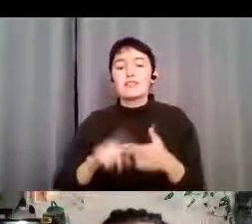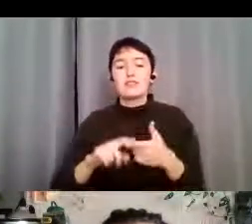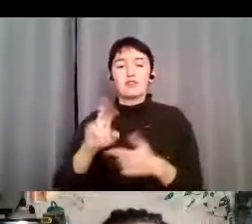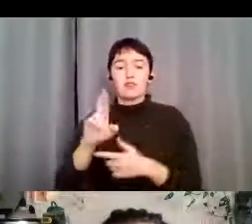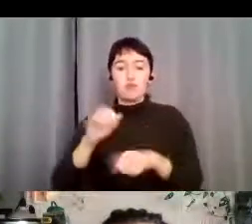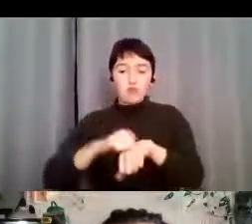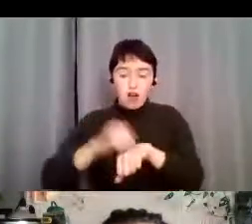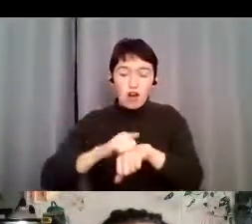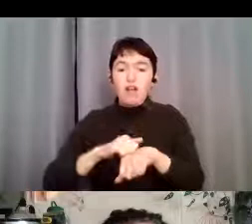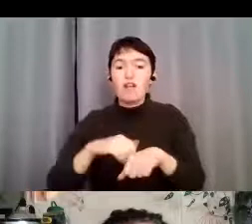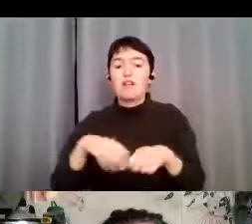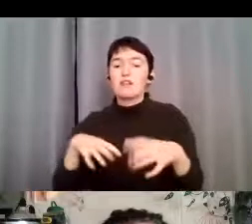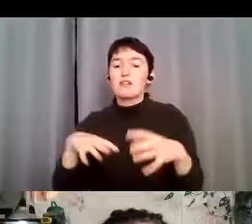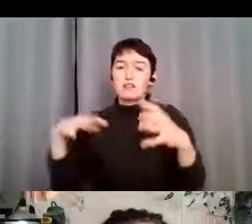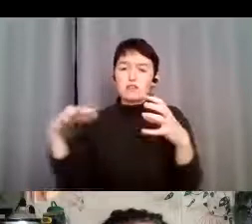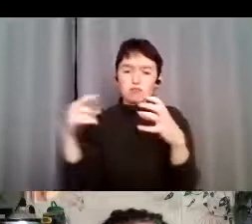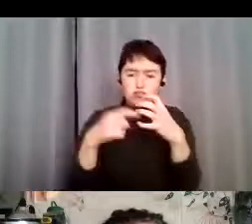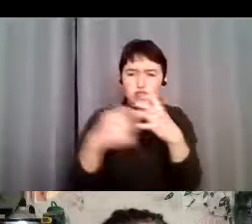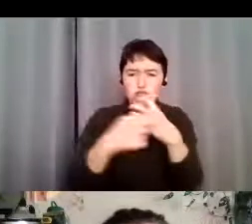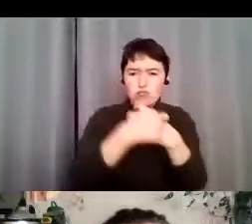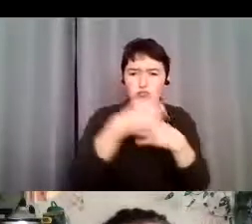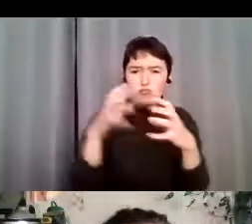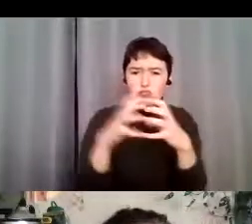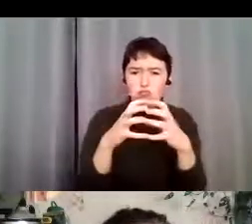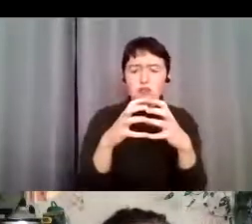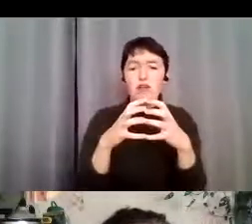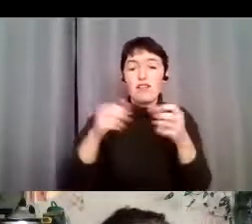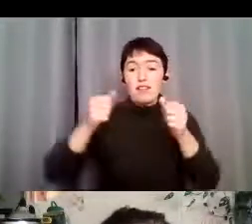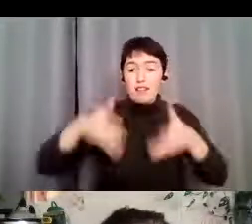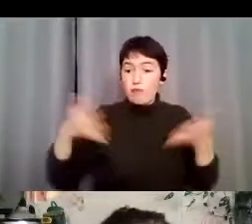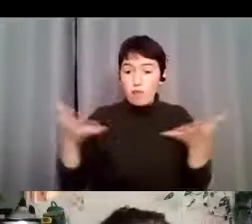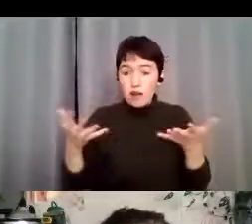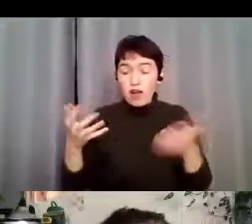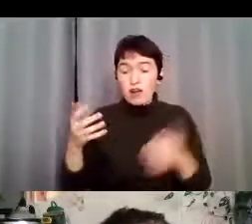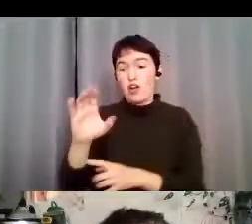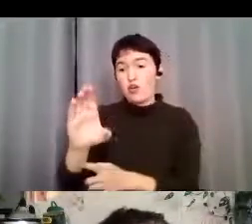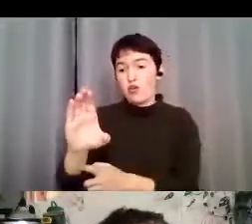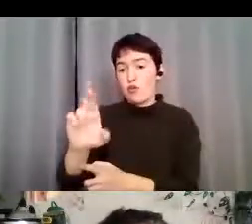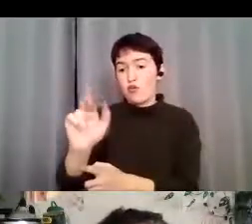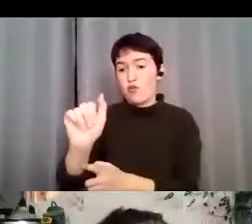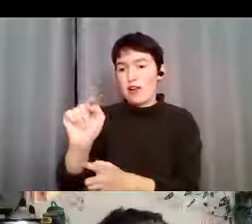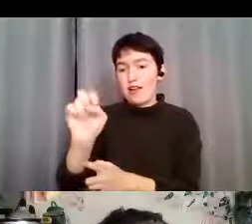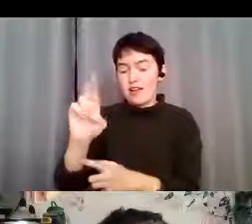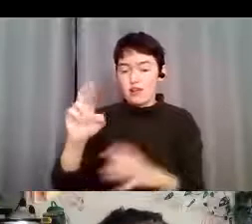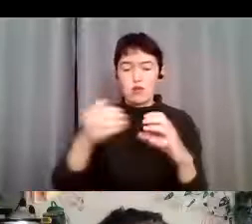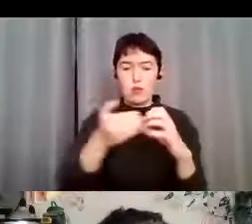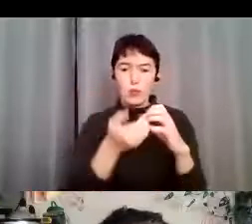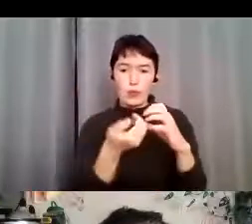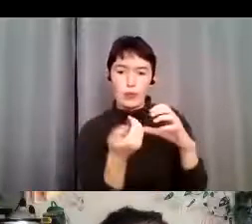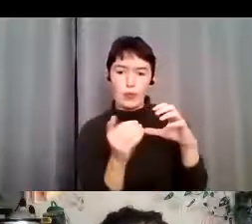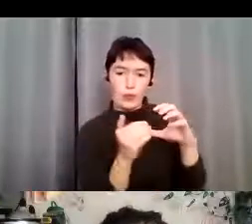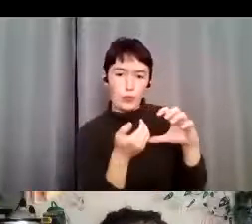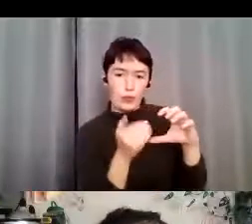they left in the surface of the moon some of those craters, some of those holes in the ground that you can see even today when you look up at the